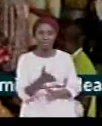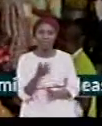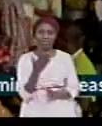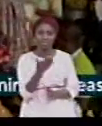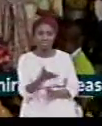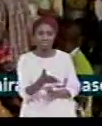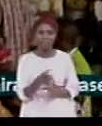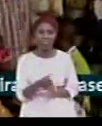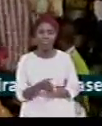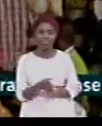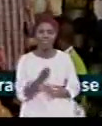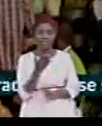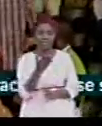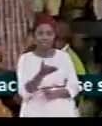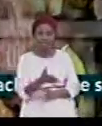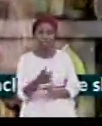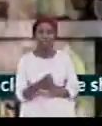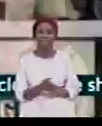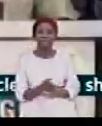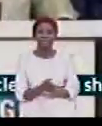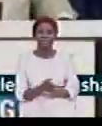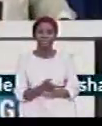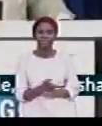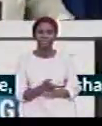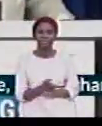there, right there.